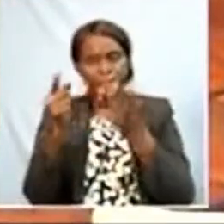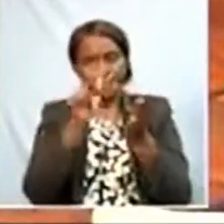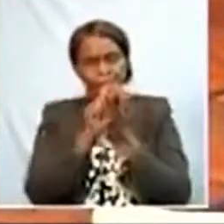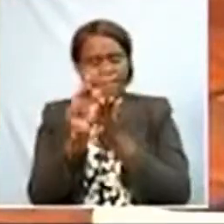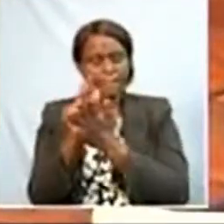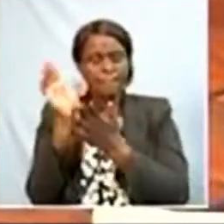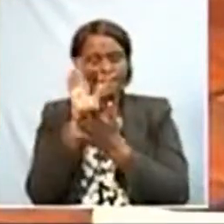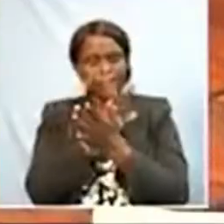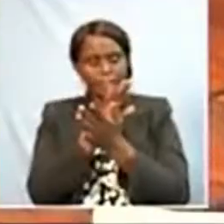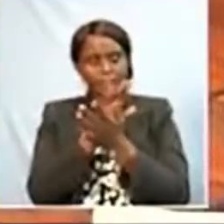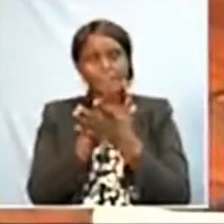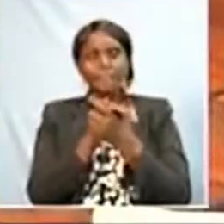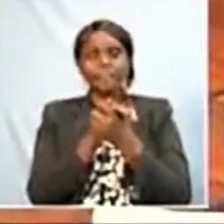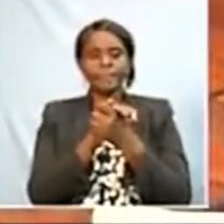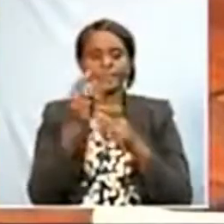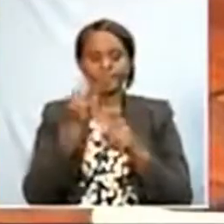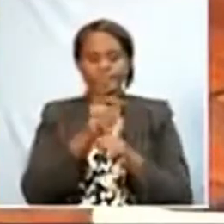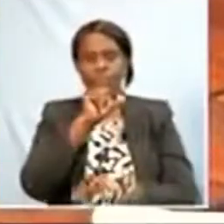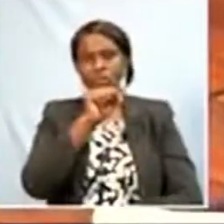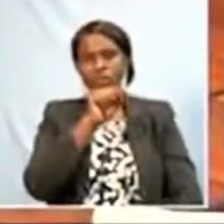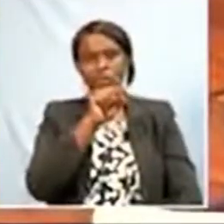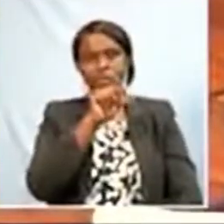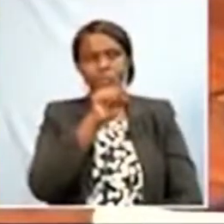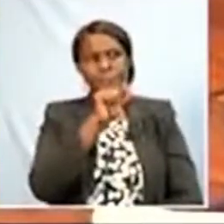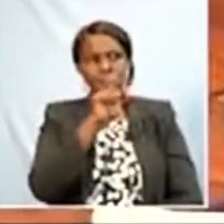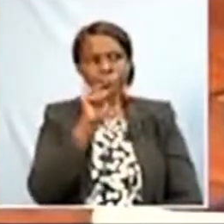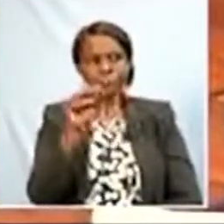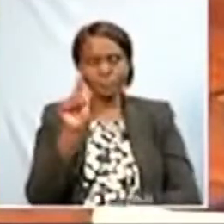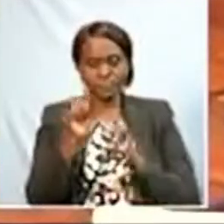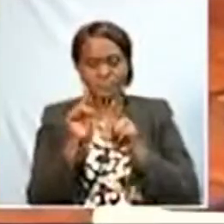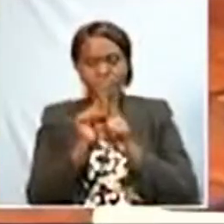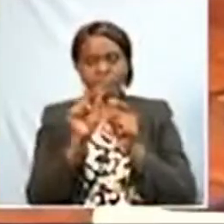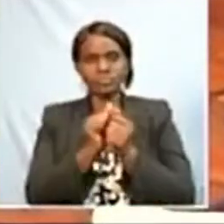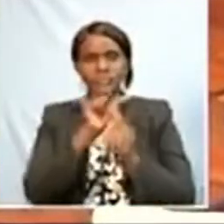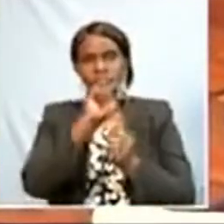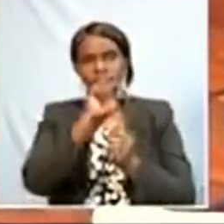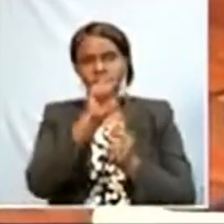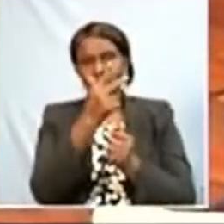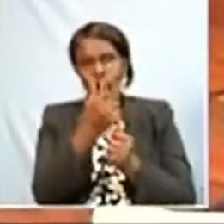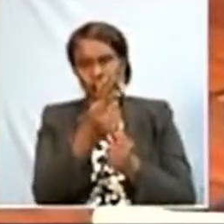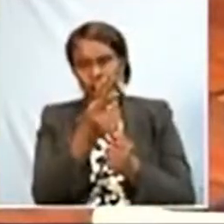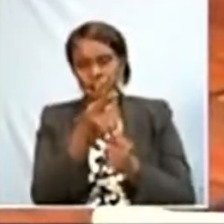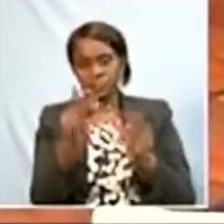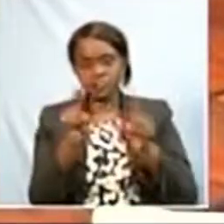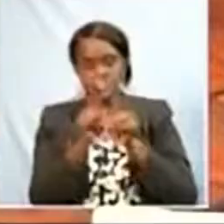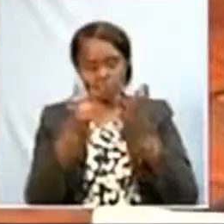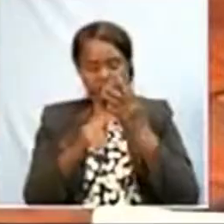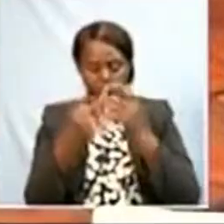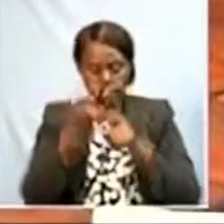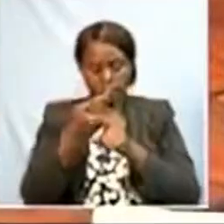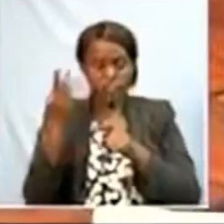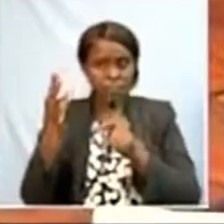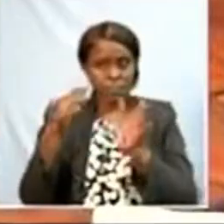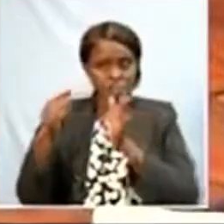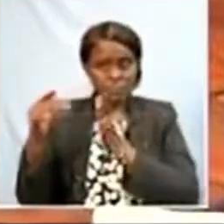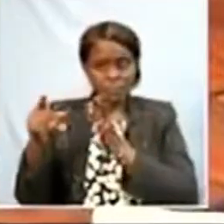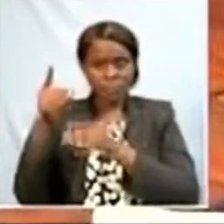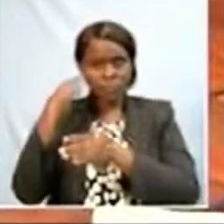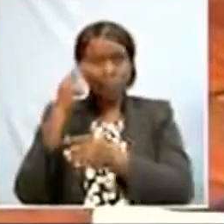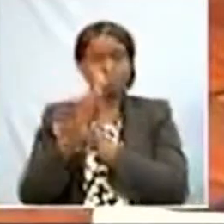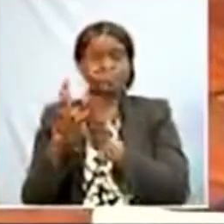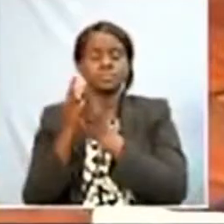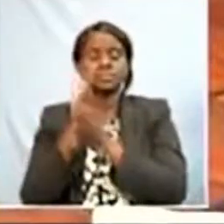approved from 2022 as well as 2023. So from the part of the